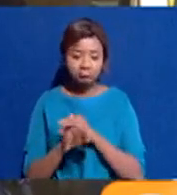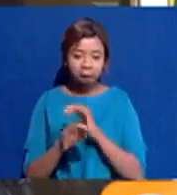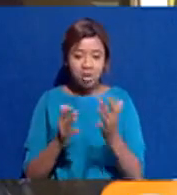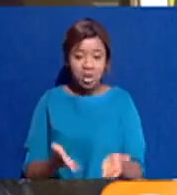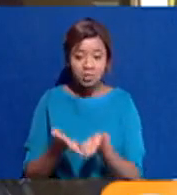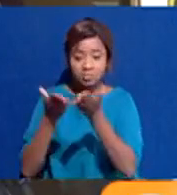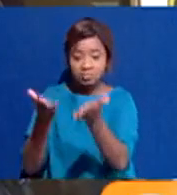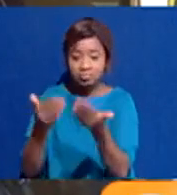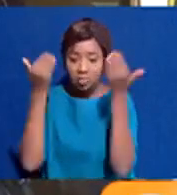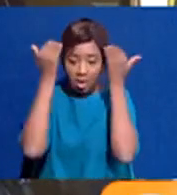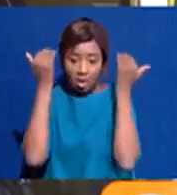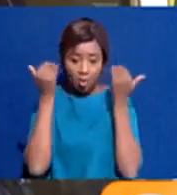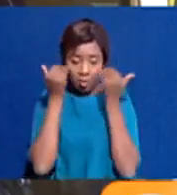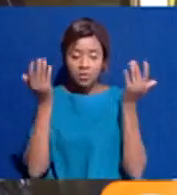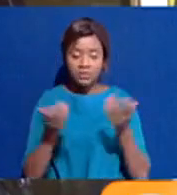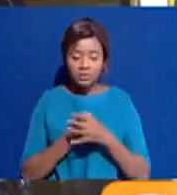court.